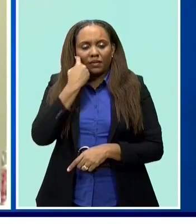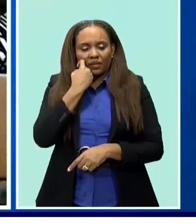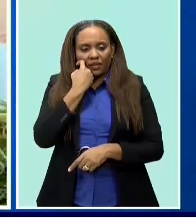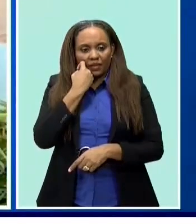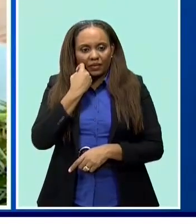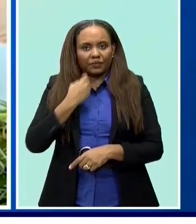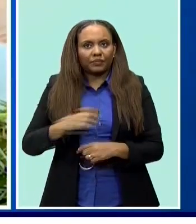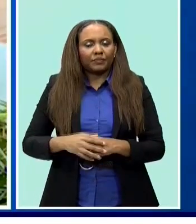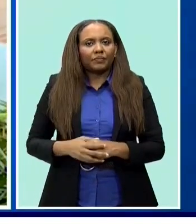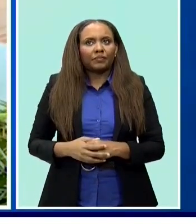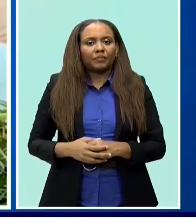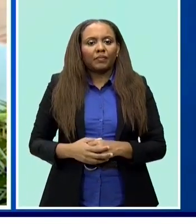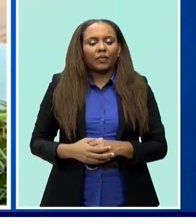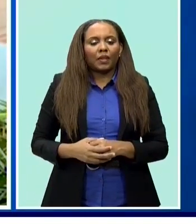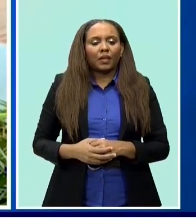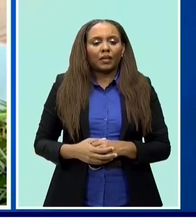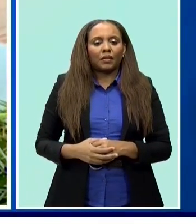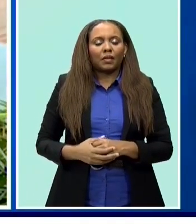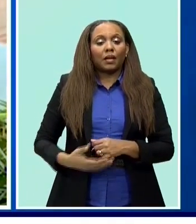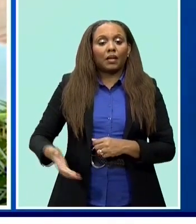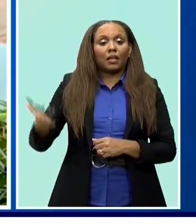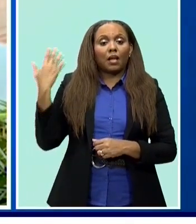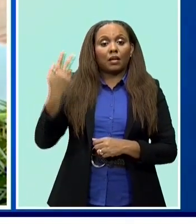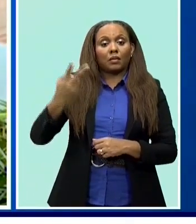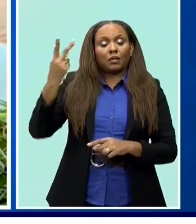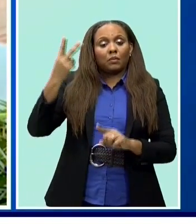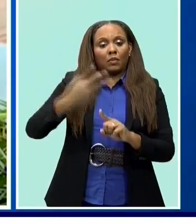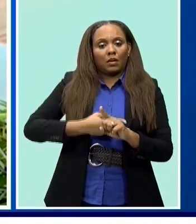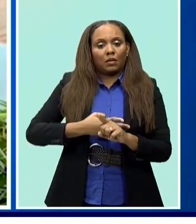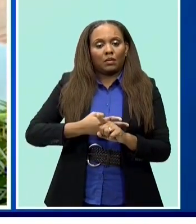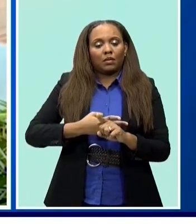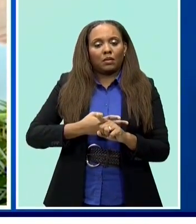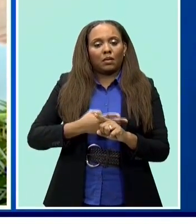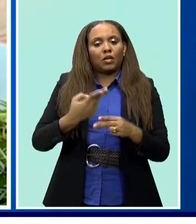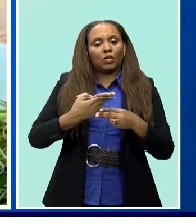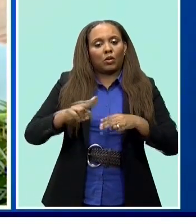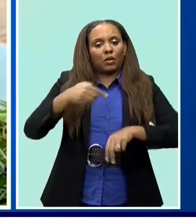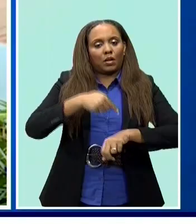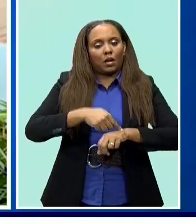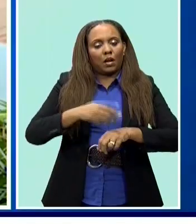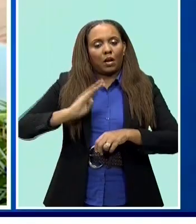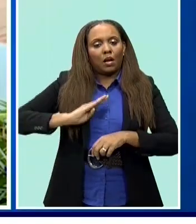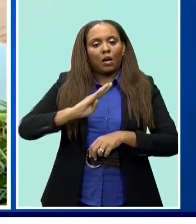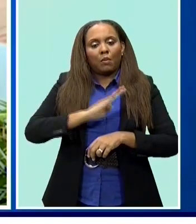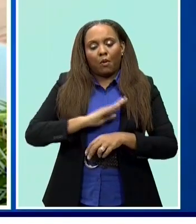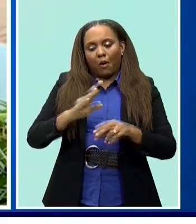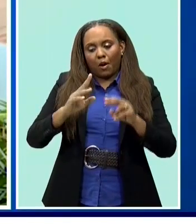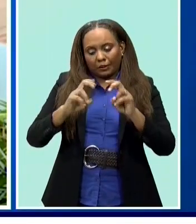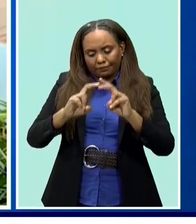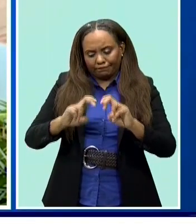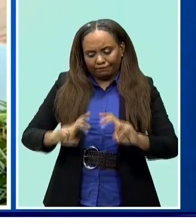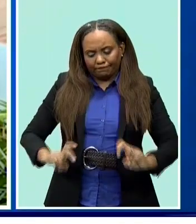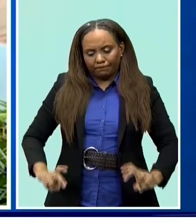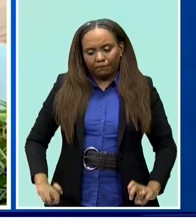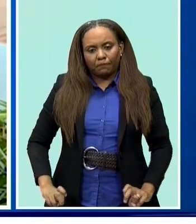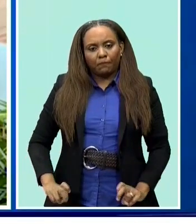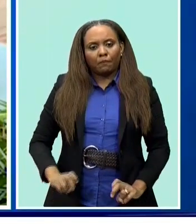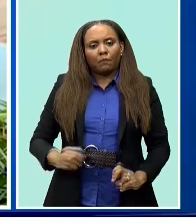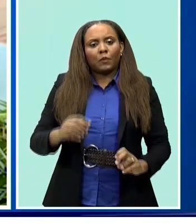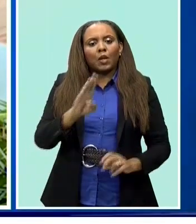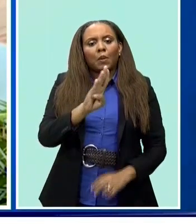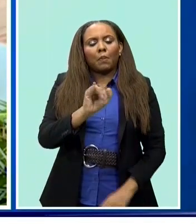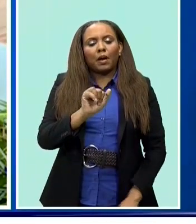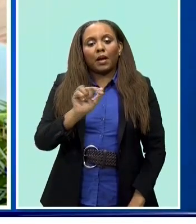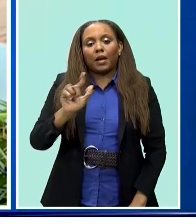Over the last 2 months, an interim board and members have met to look at amending the current bylaws of the Barbados National Standard